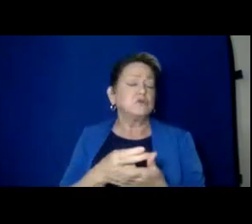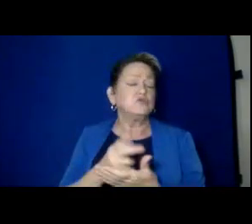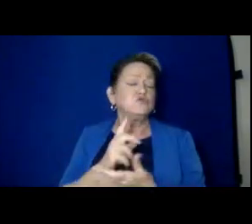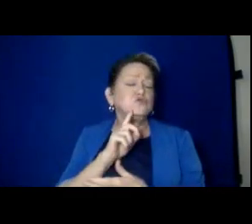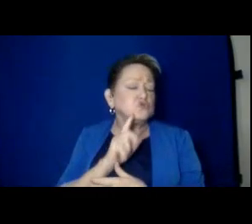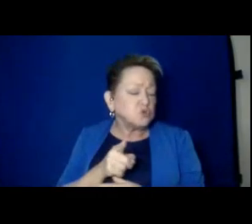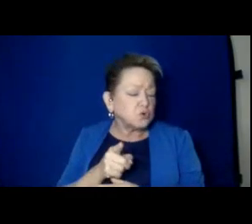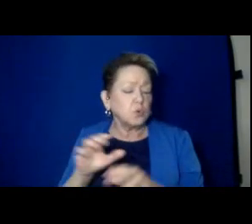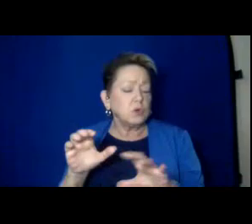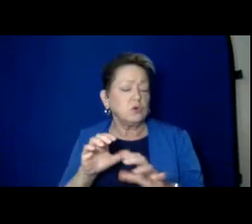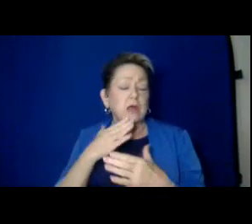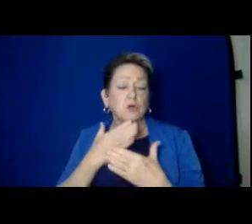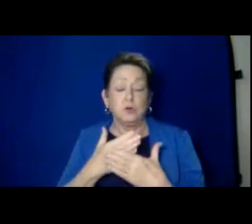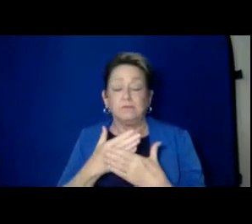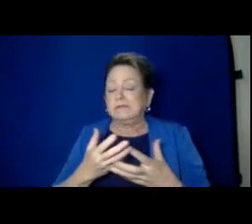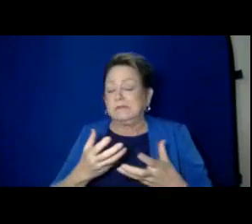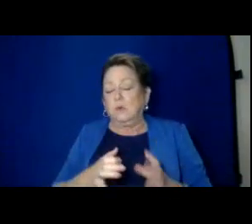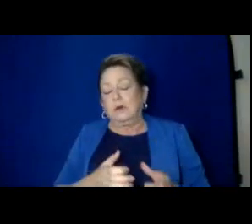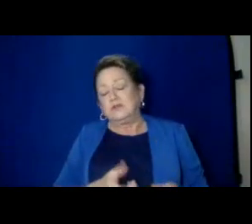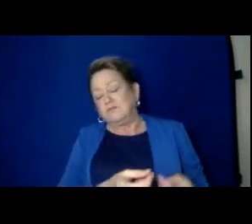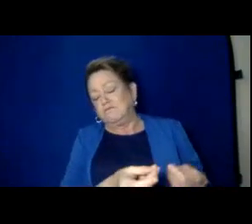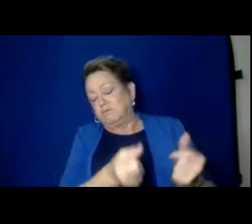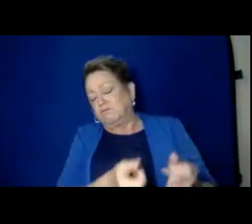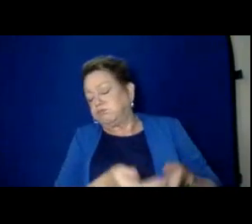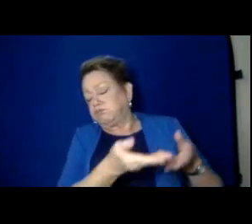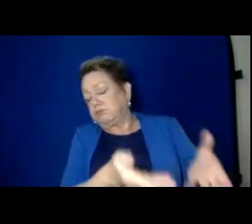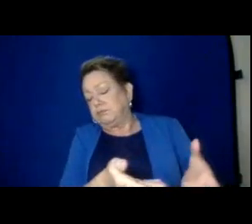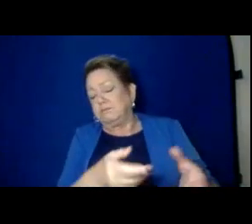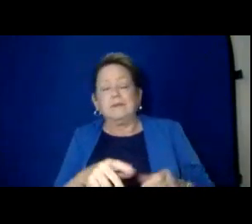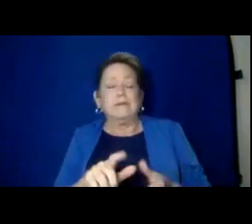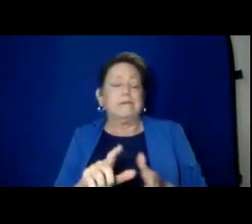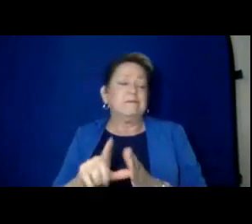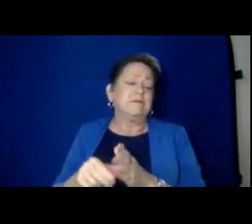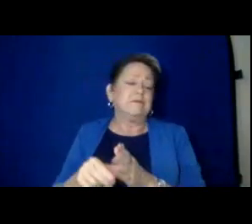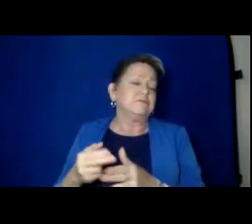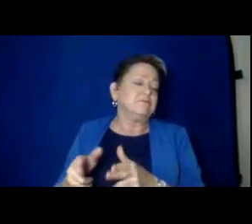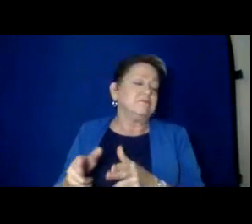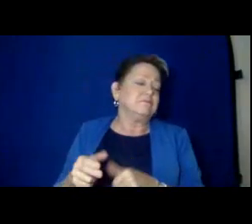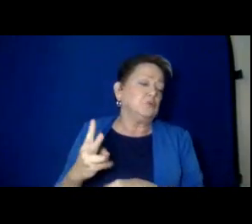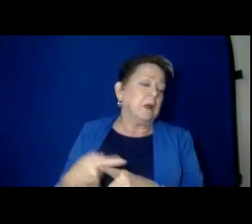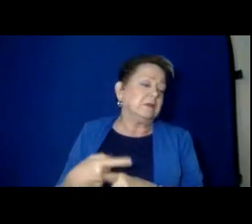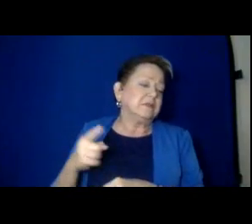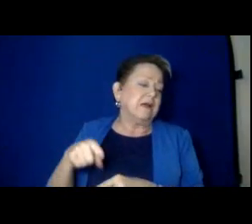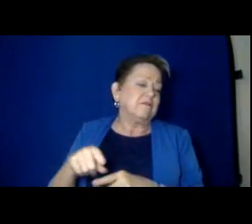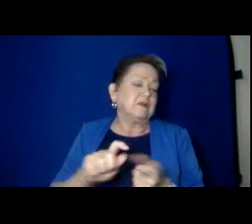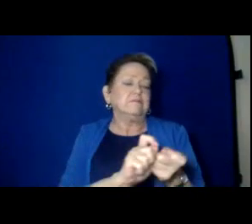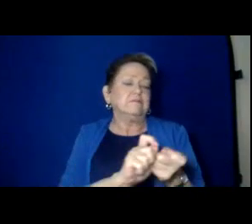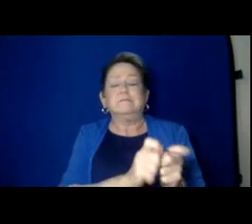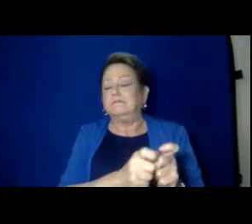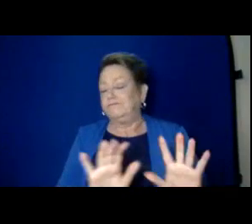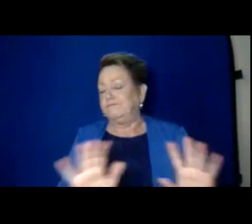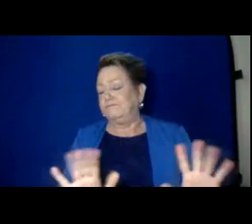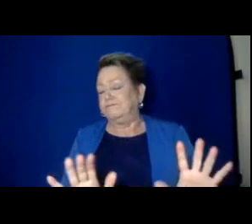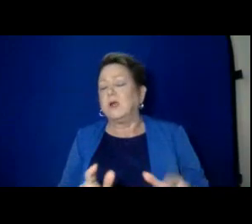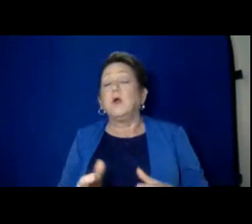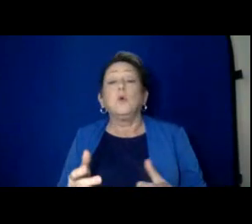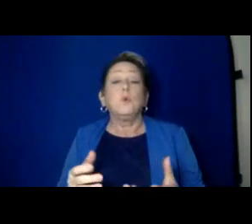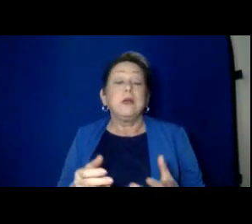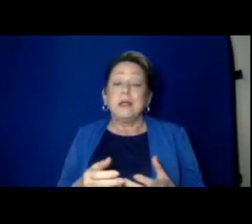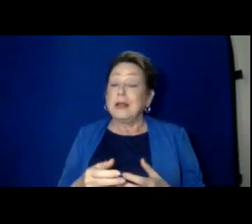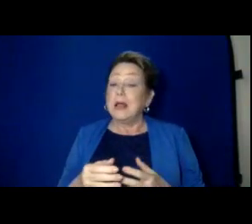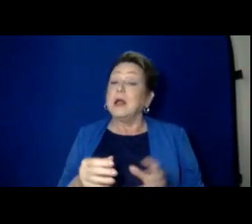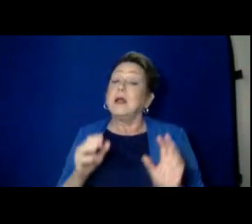don't provide something quickly that we then have to amend 2 months from now as we really took a deeper dive look at it. So we can commit